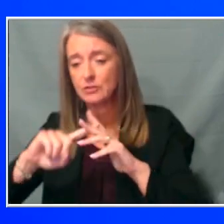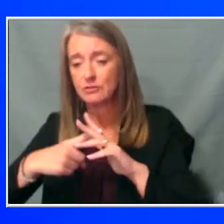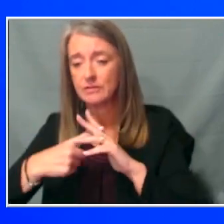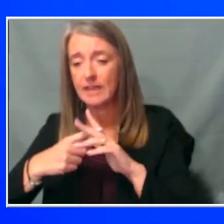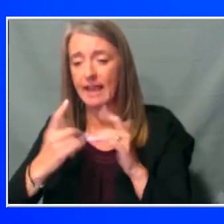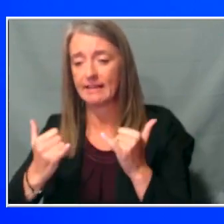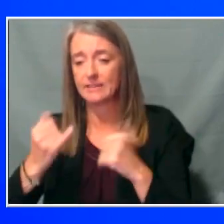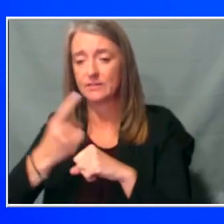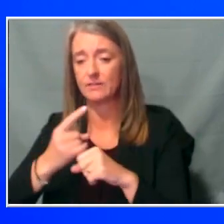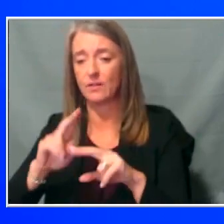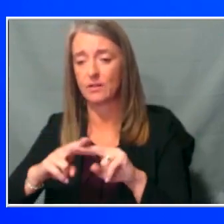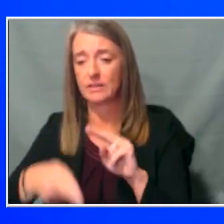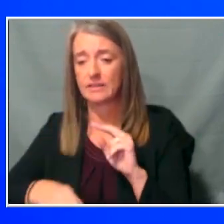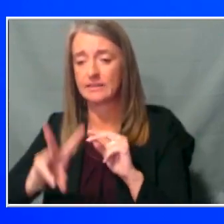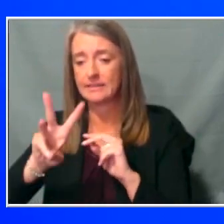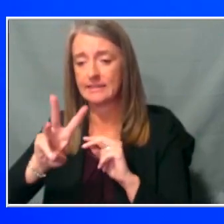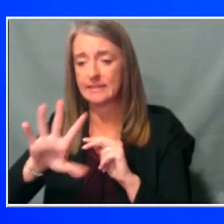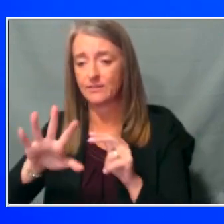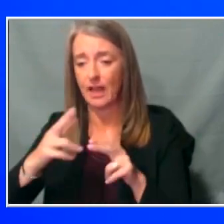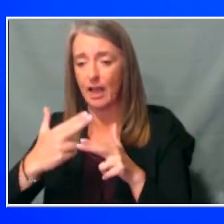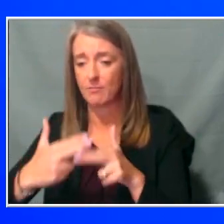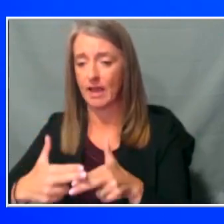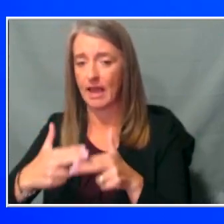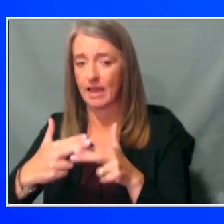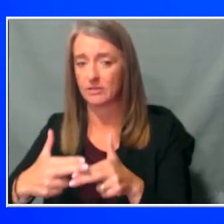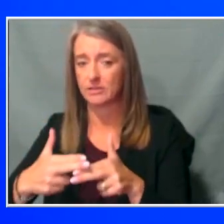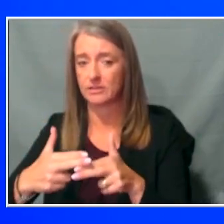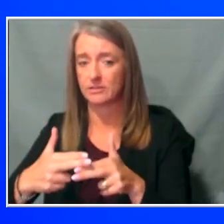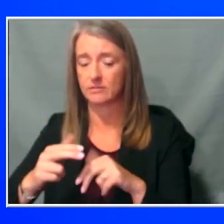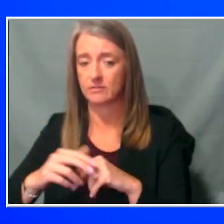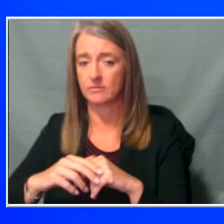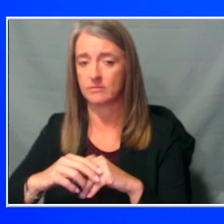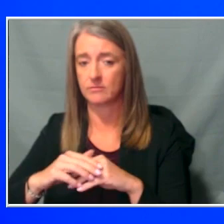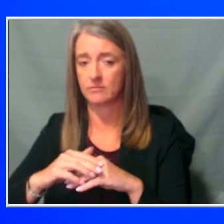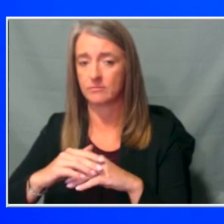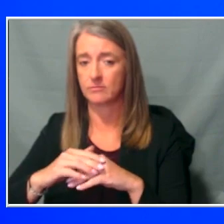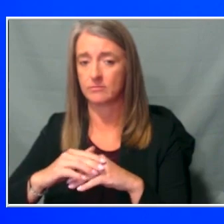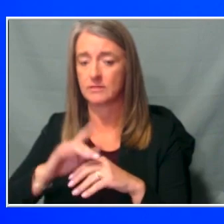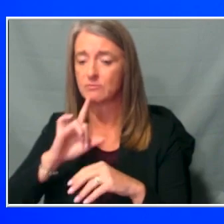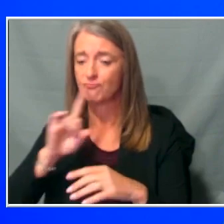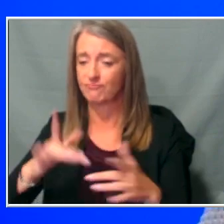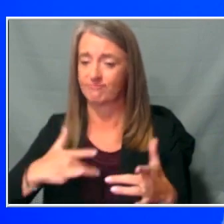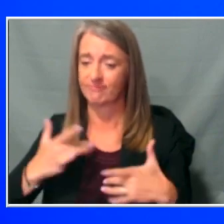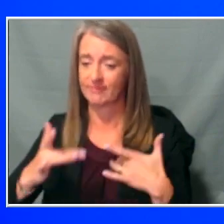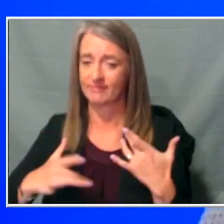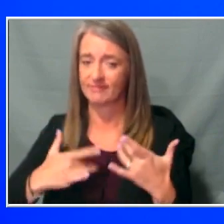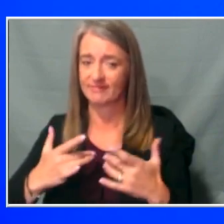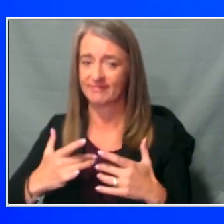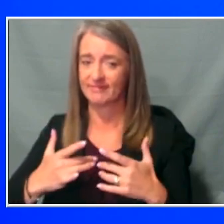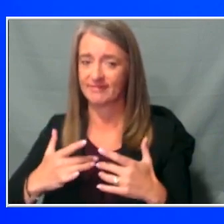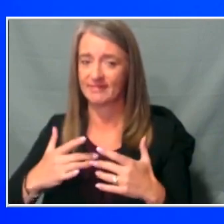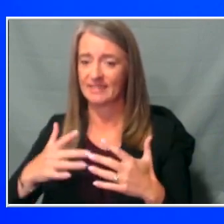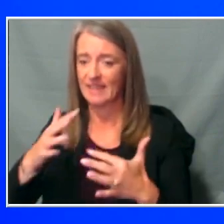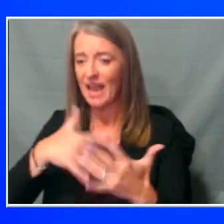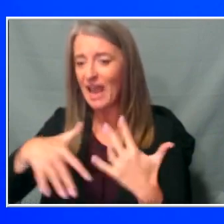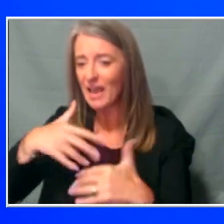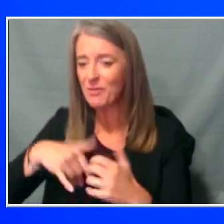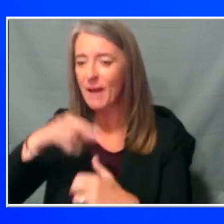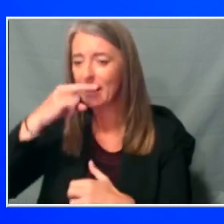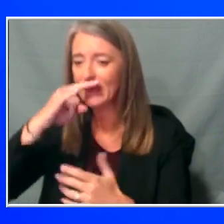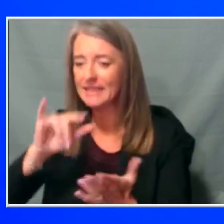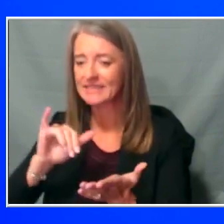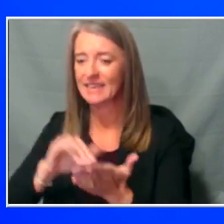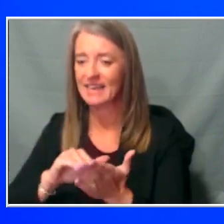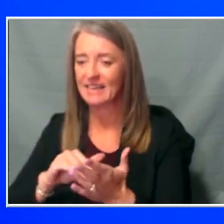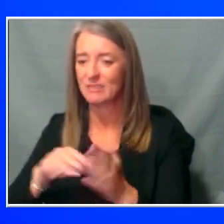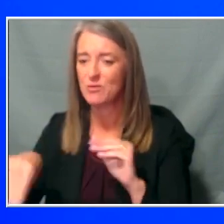I've lost 65 pounds. And I'm really excited, and I'm like hanging out with my kids again and moving around. I